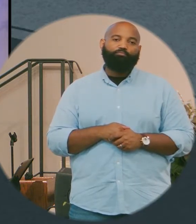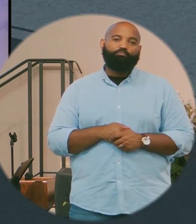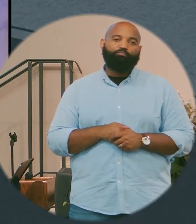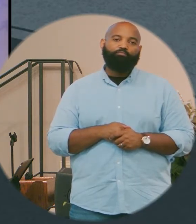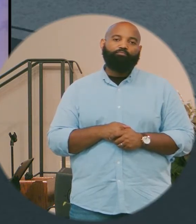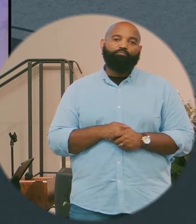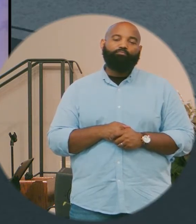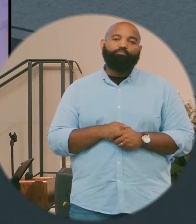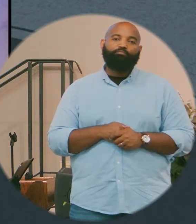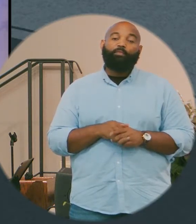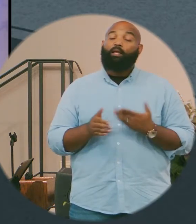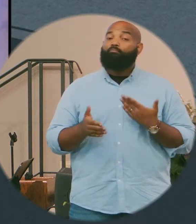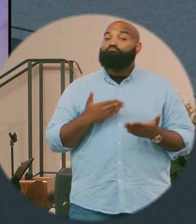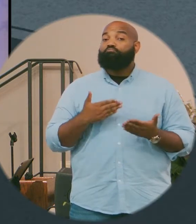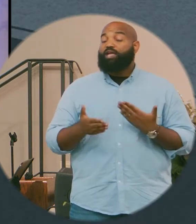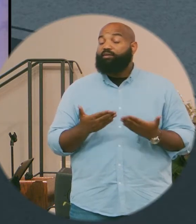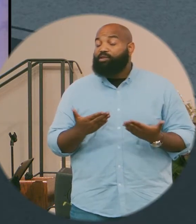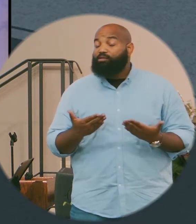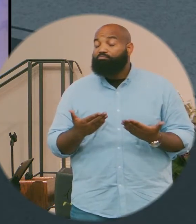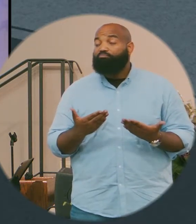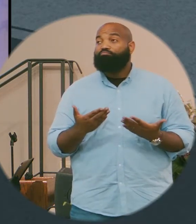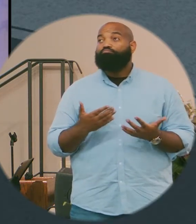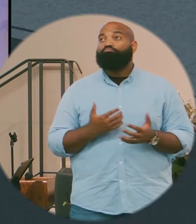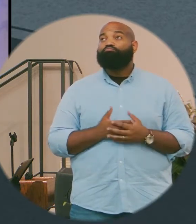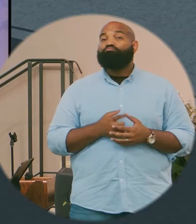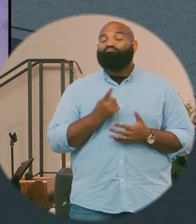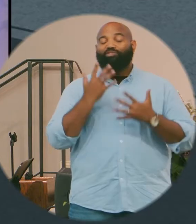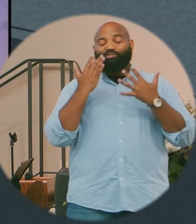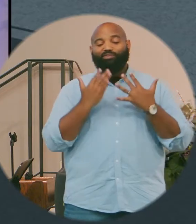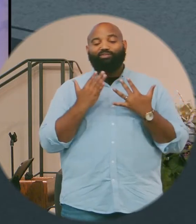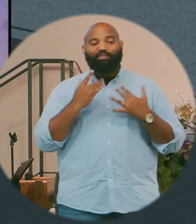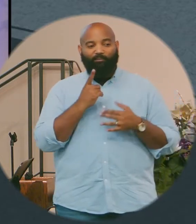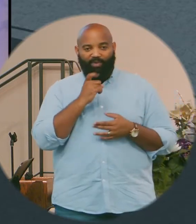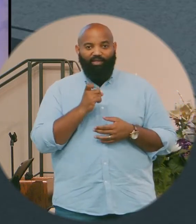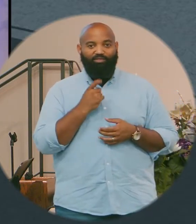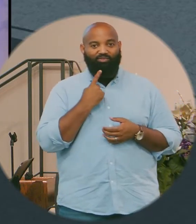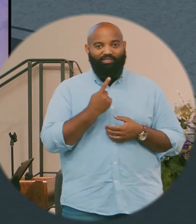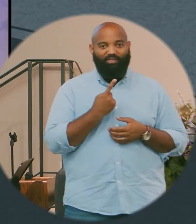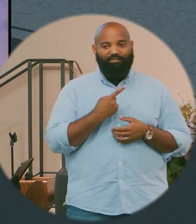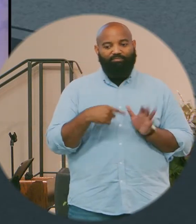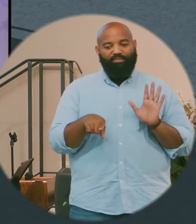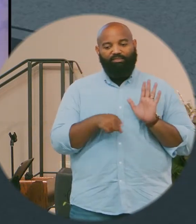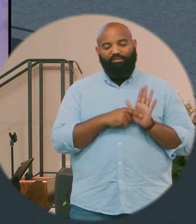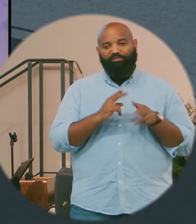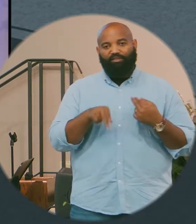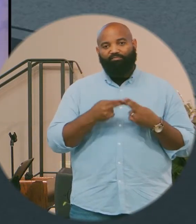What about if you're remorseful because you said something to or about somebody